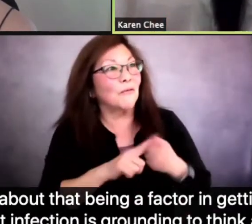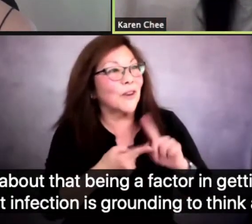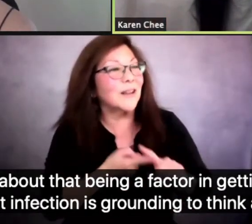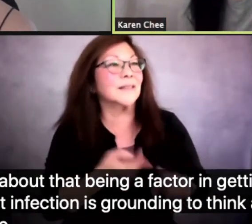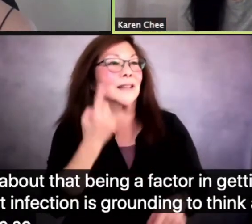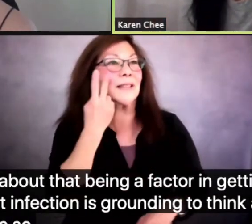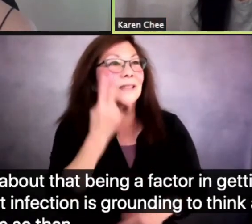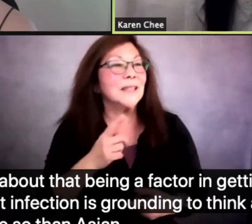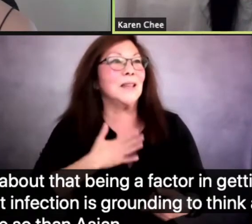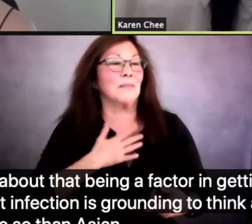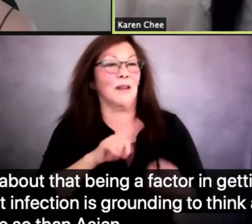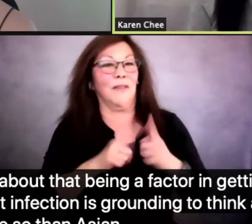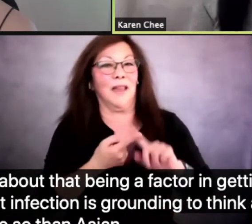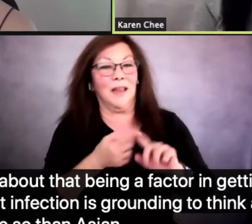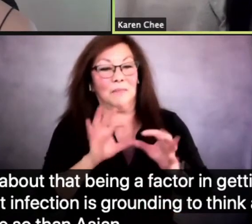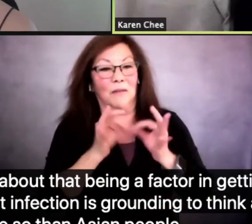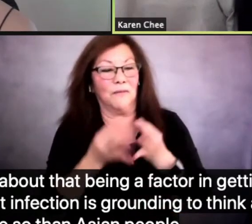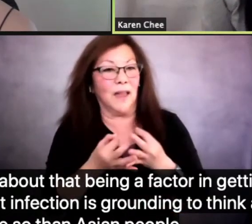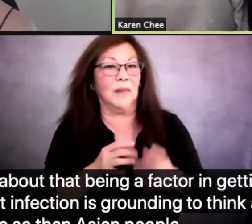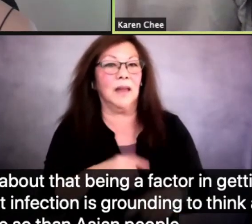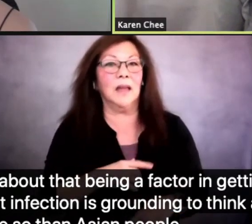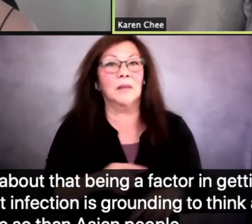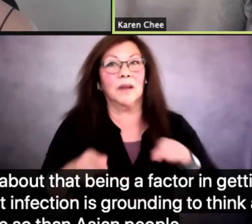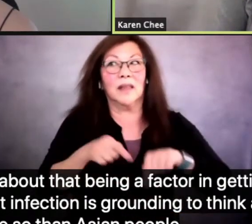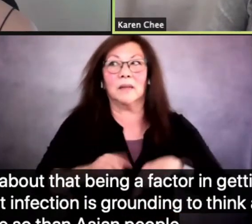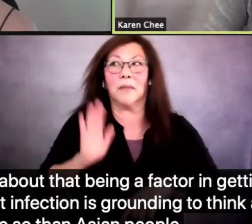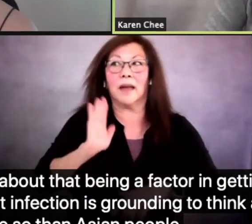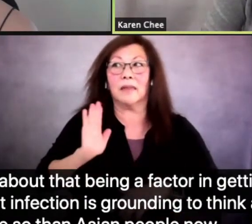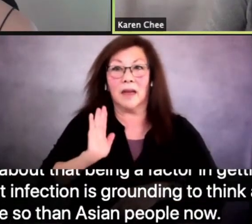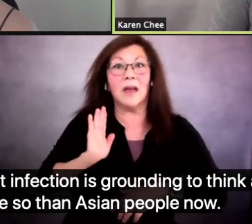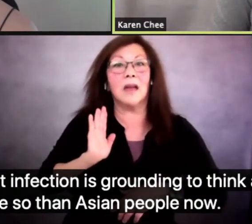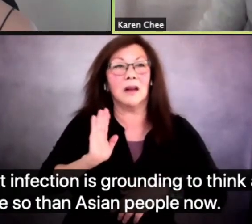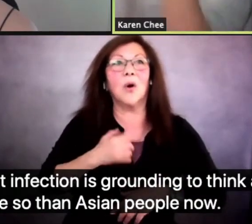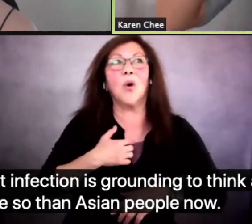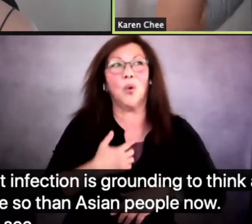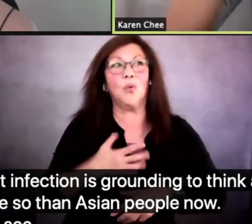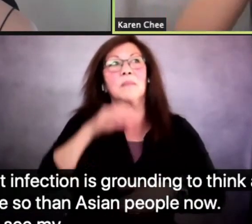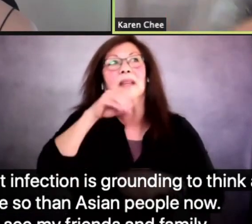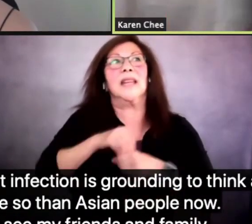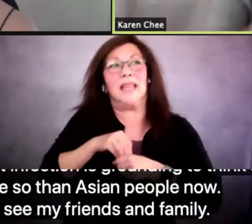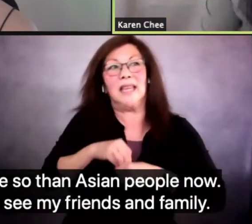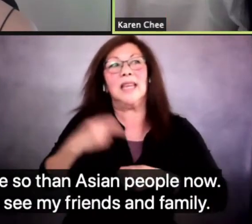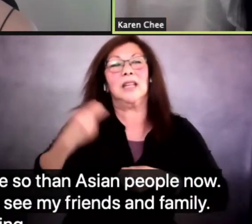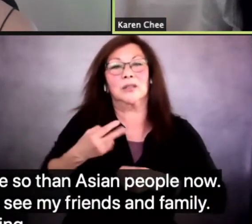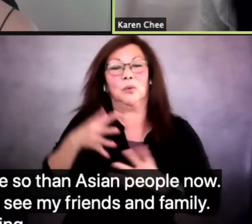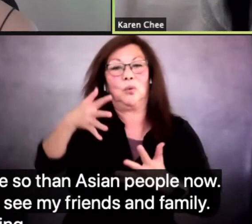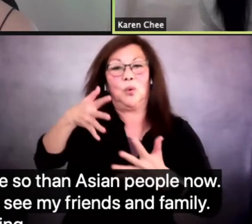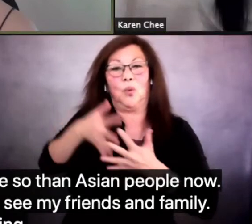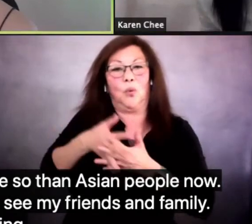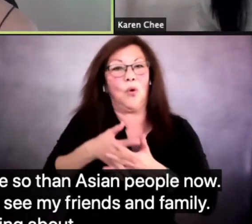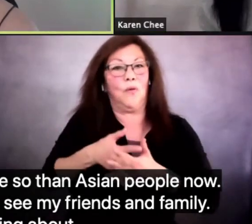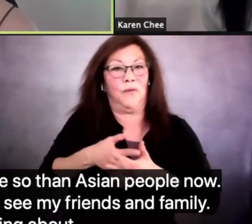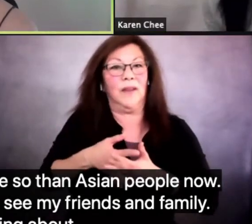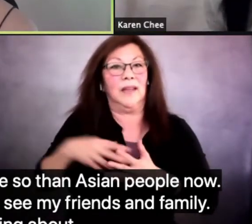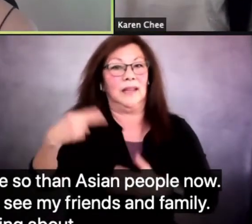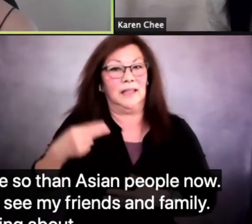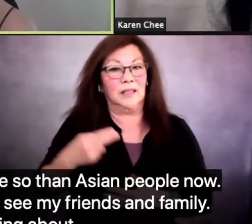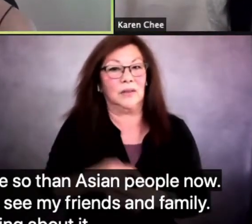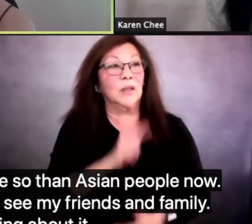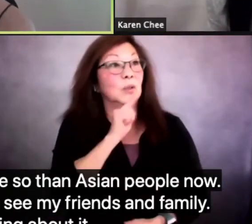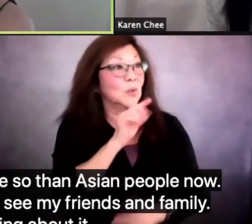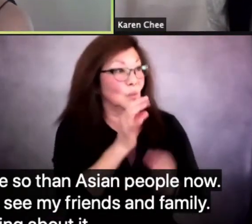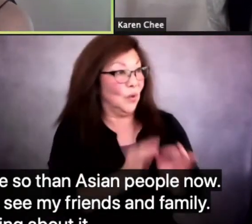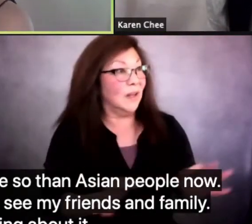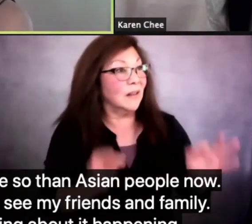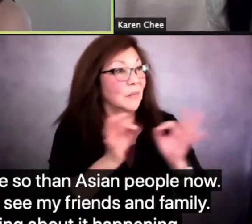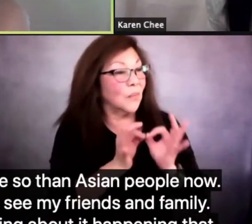family, but something about it happening back then, it's like, oh yeah, we've been in history, like we're woven into the fabric of this Yeah, country. it's really important. I mean,